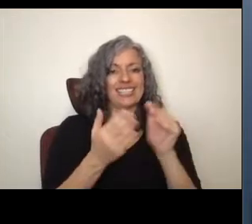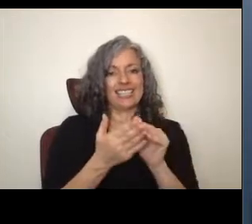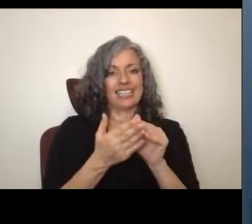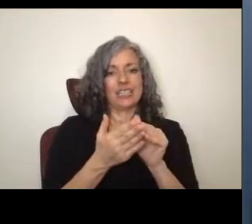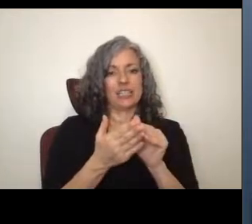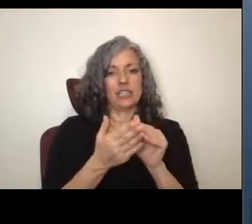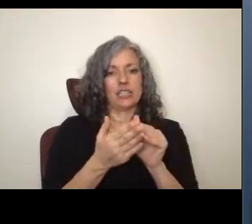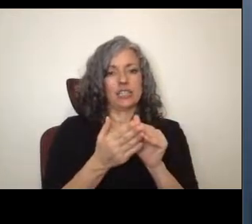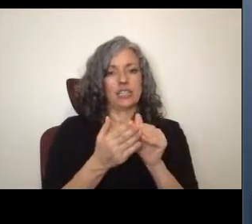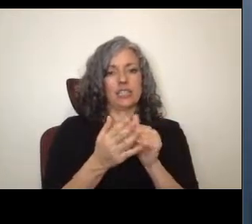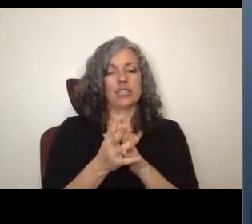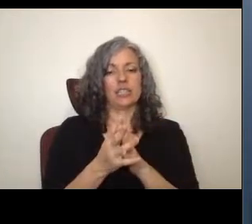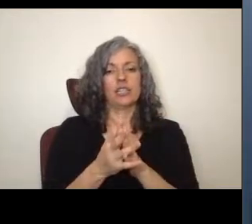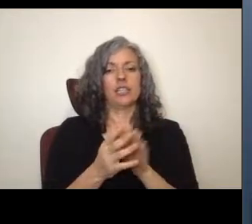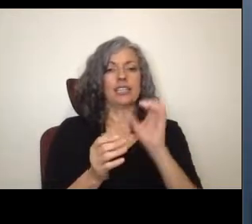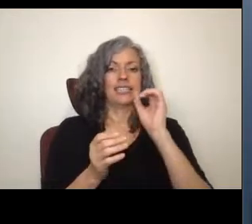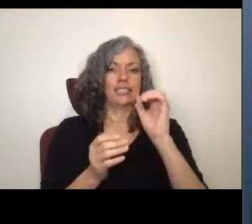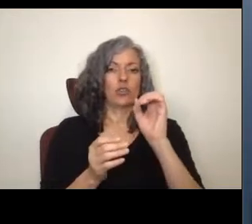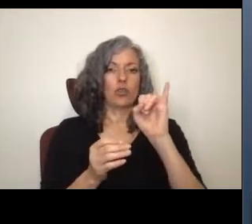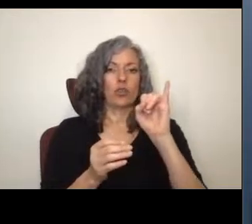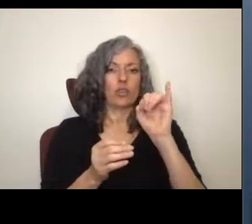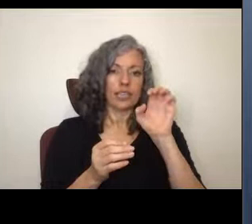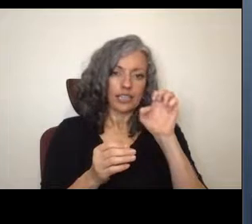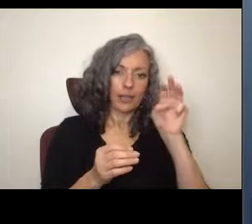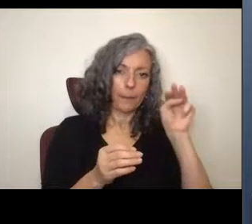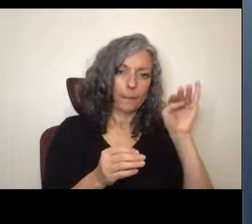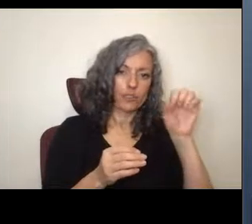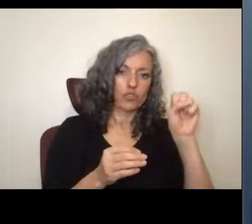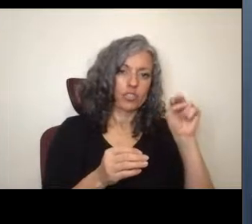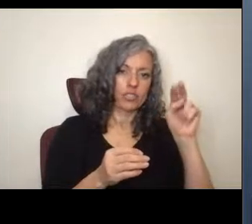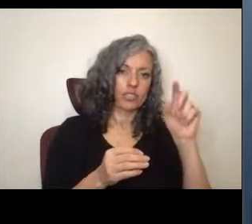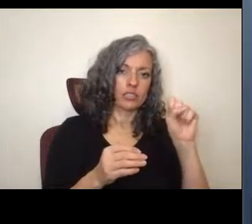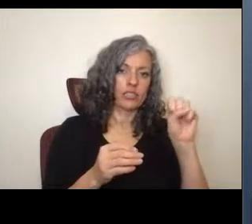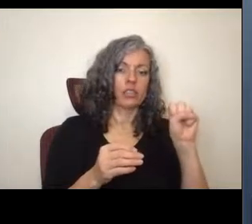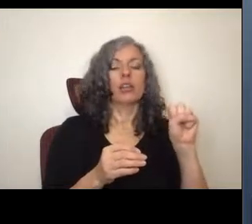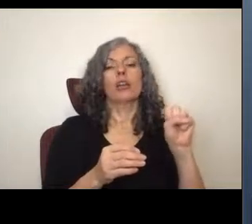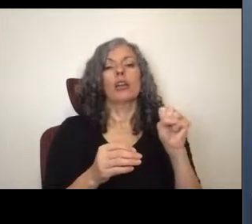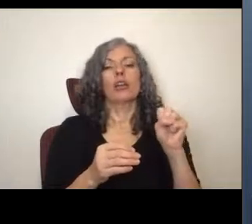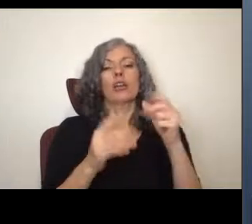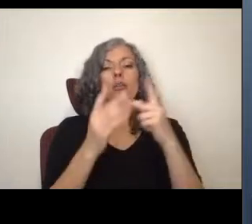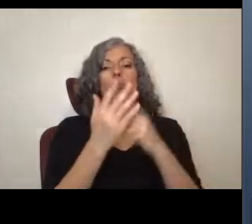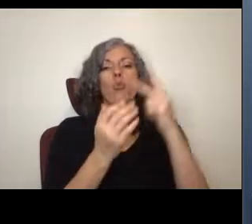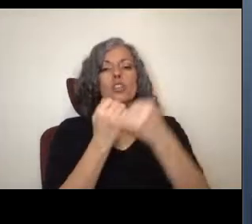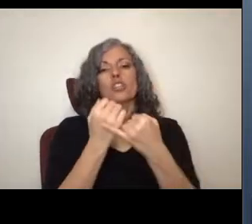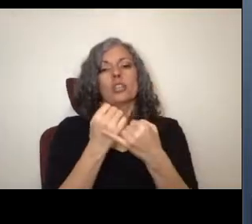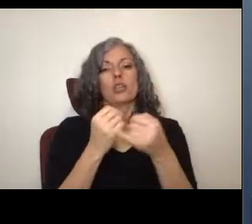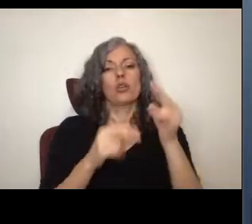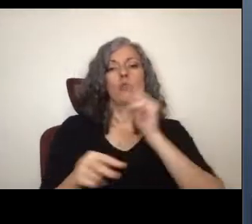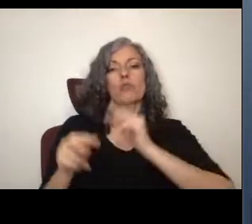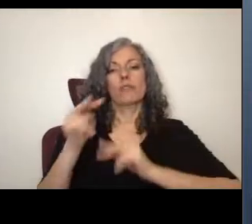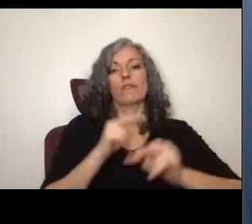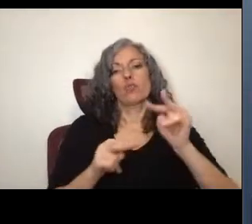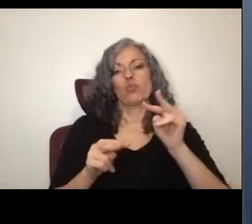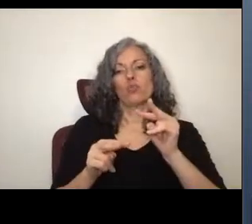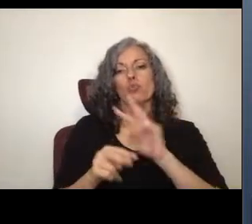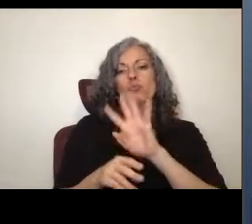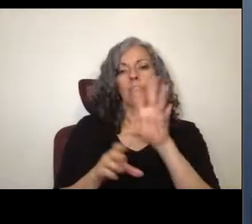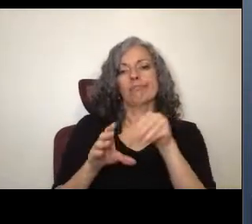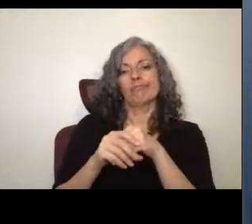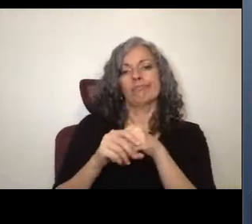zero-emission electric bus transit service project. Staff has reviewed the request and find it consistent with the Transit and Intercity Rail Capital